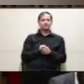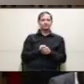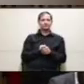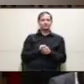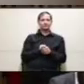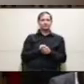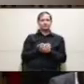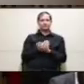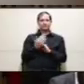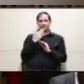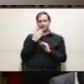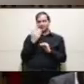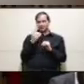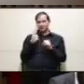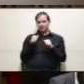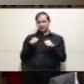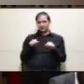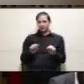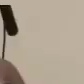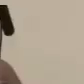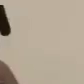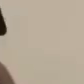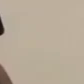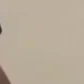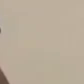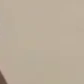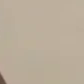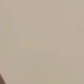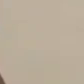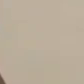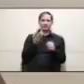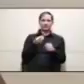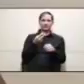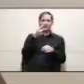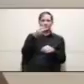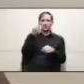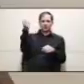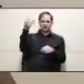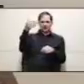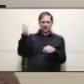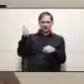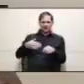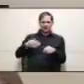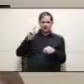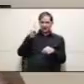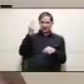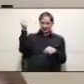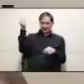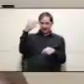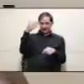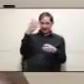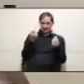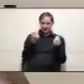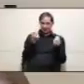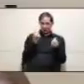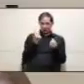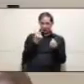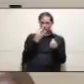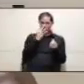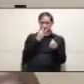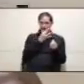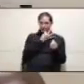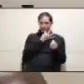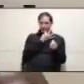Thank you, Chair. The transaction, you have registered it on 2 slides, right? You did on the first slide, which is number 2, say that there was